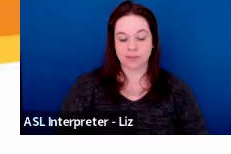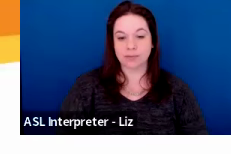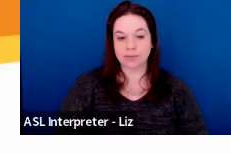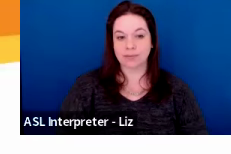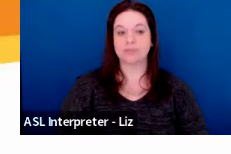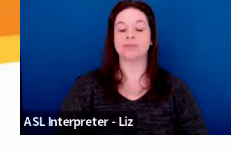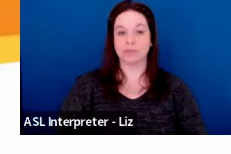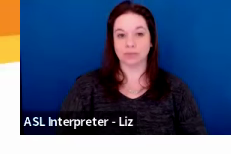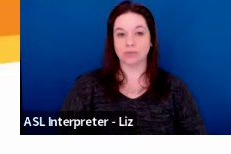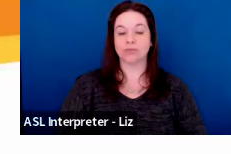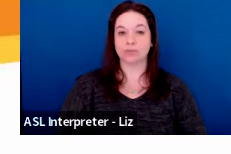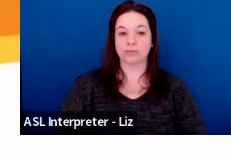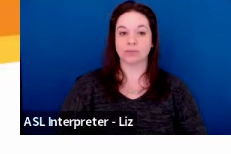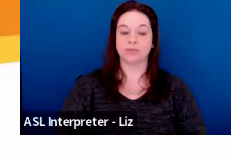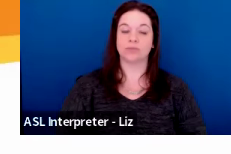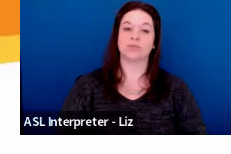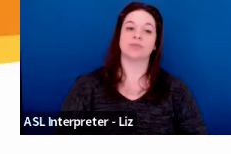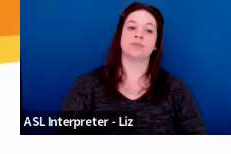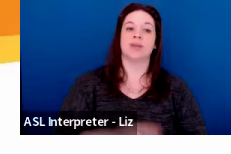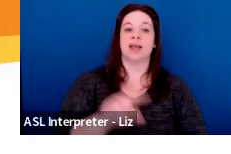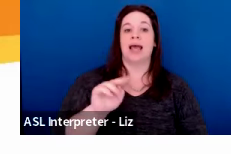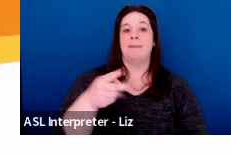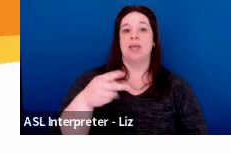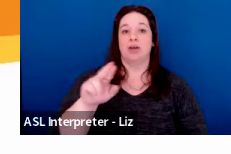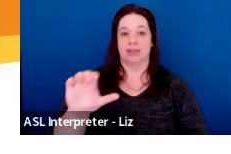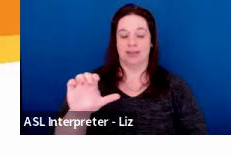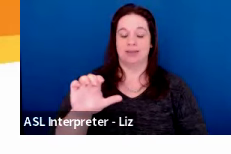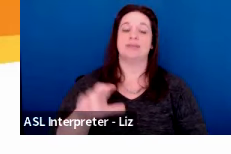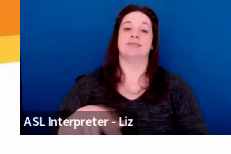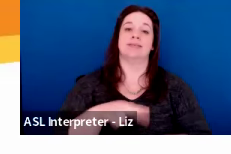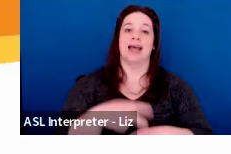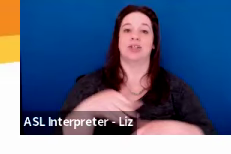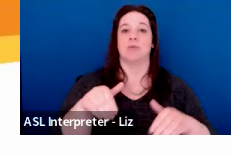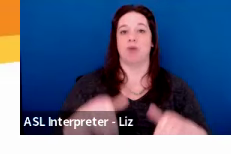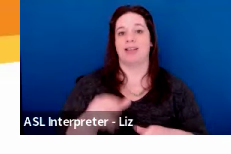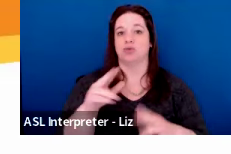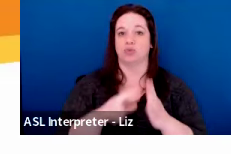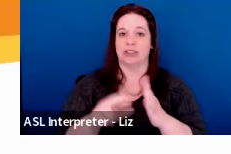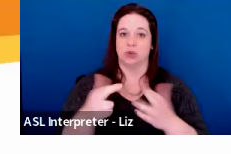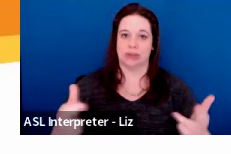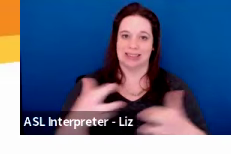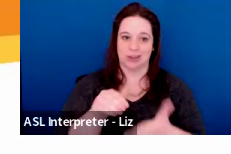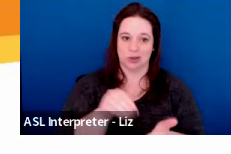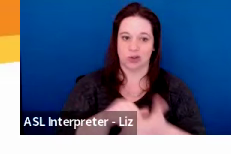The National Paralysis Research Center opened its doors to promote health, independence, and well-being.